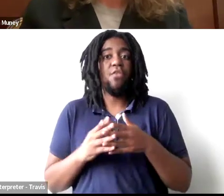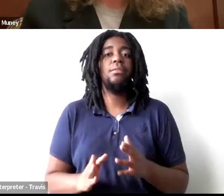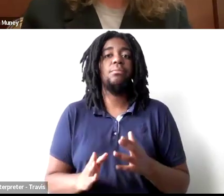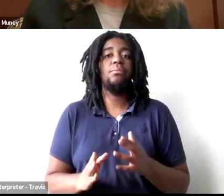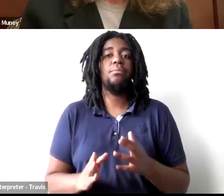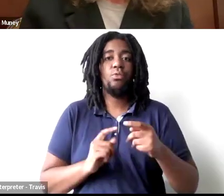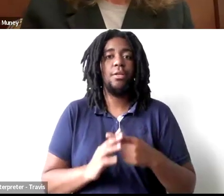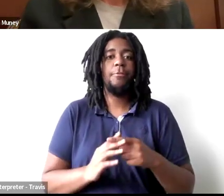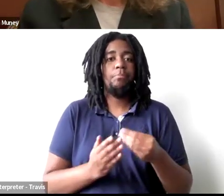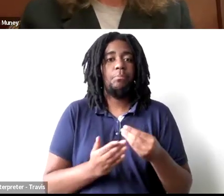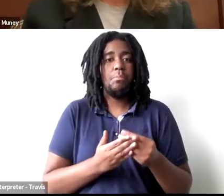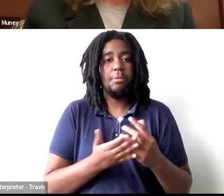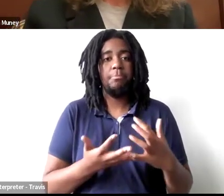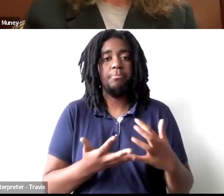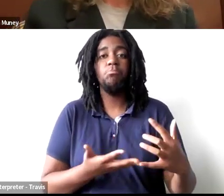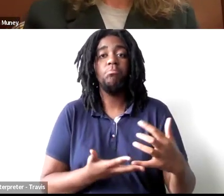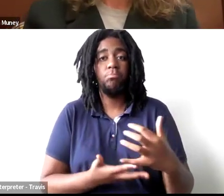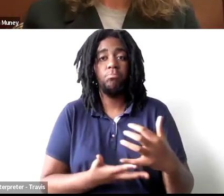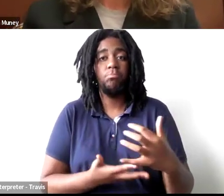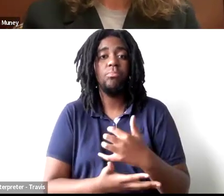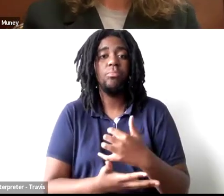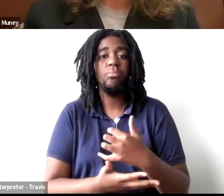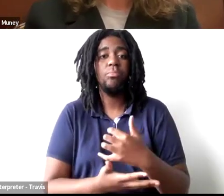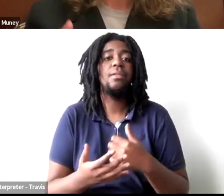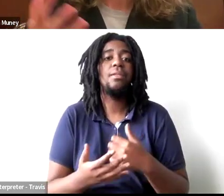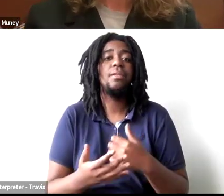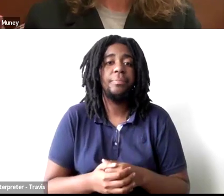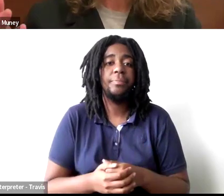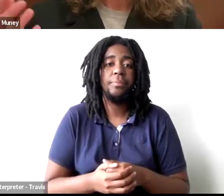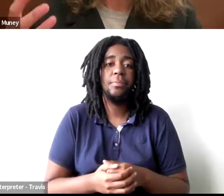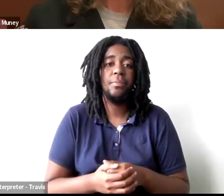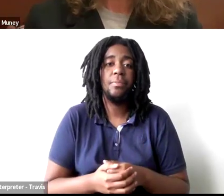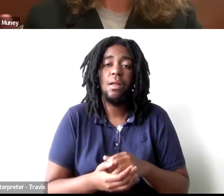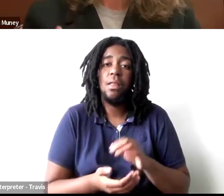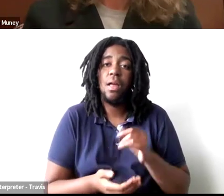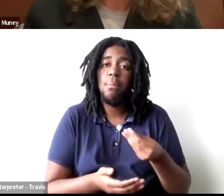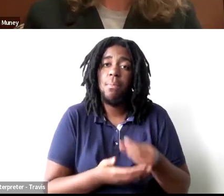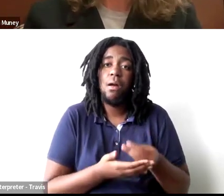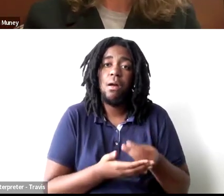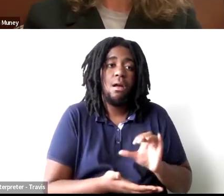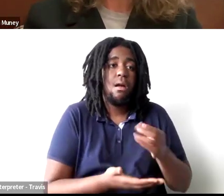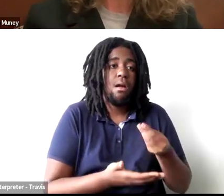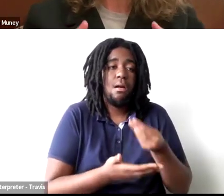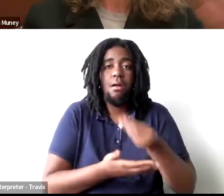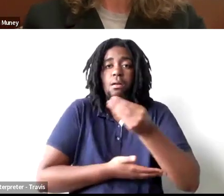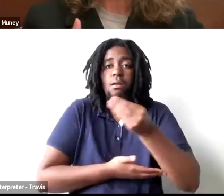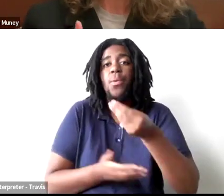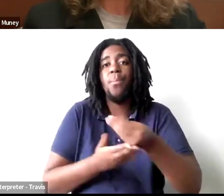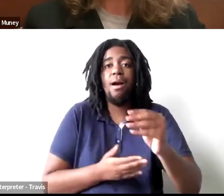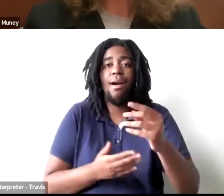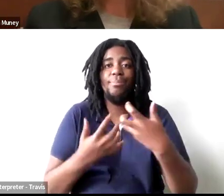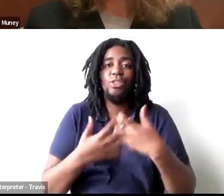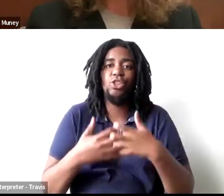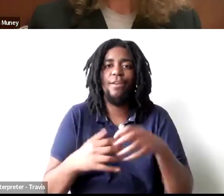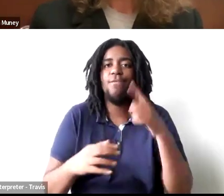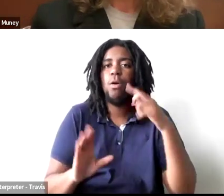making more money. That's where people who weren't artists were allowed to take a machine, physiognotrace, and go try to make